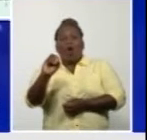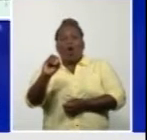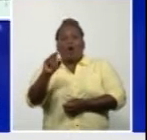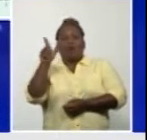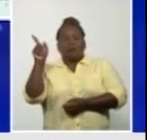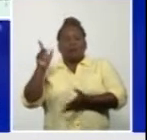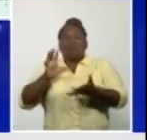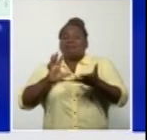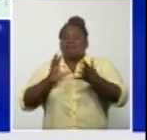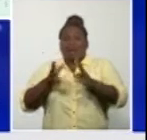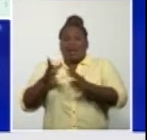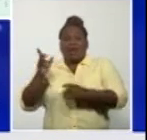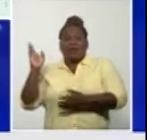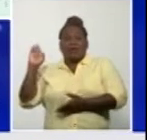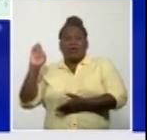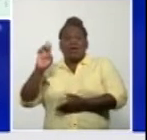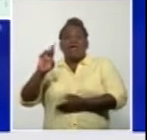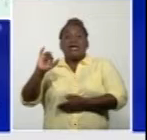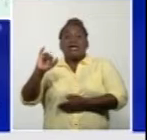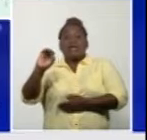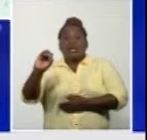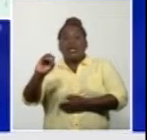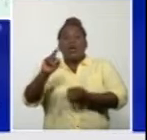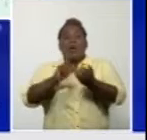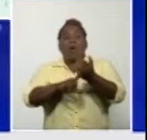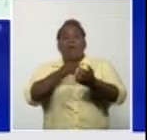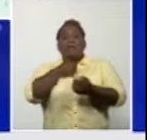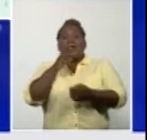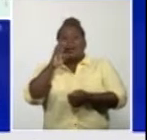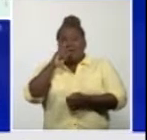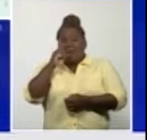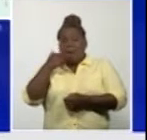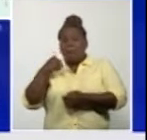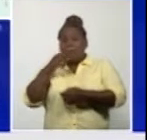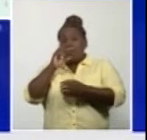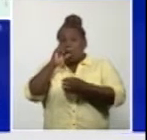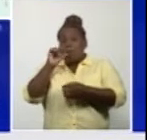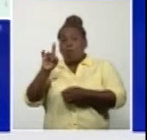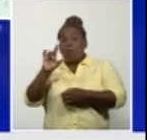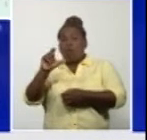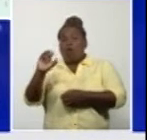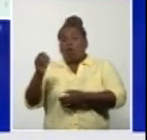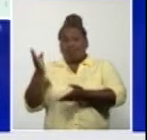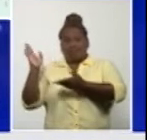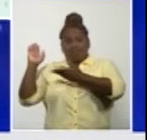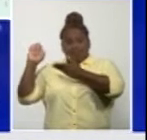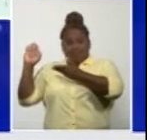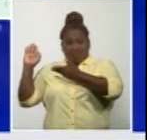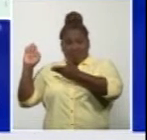is one of the most complex as well. As you can see, a large part of the Brazilian territory,